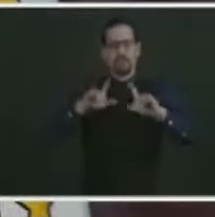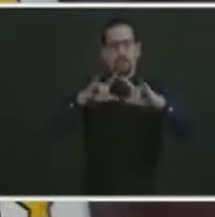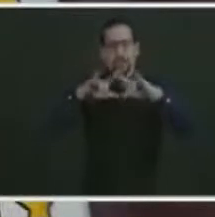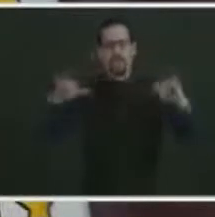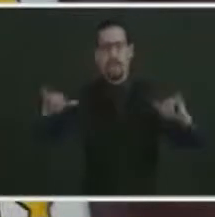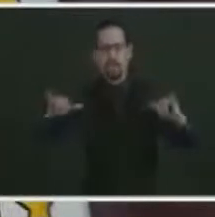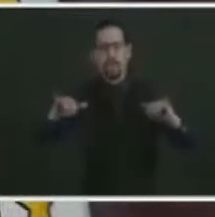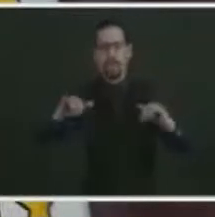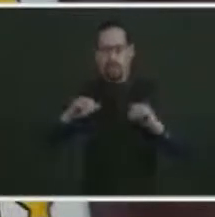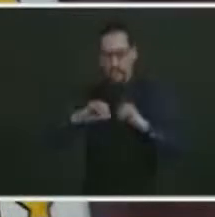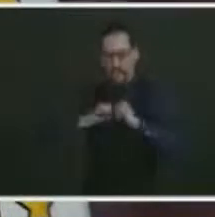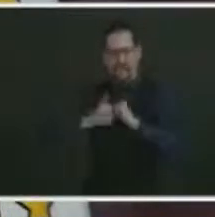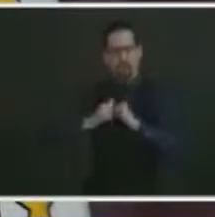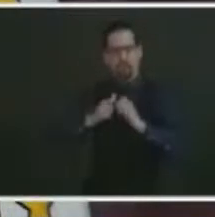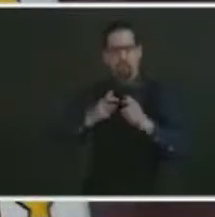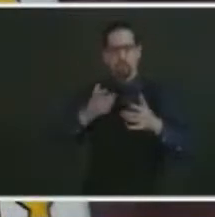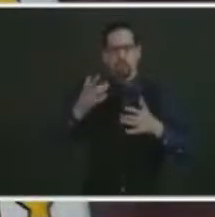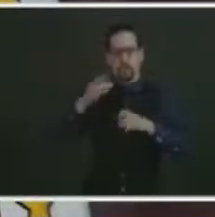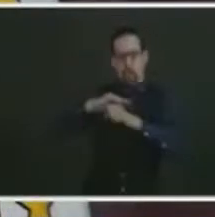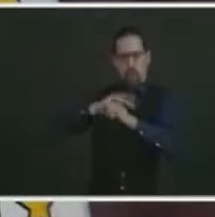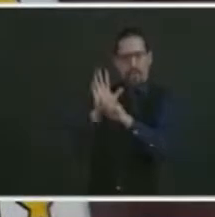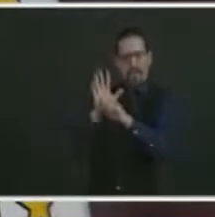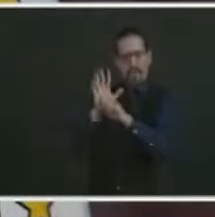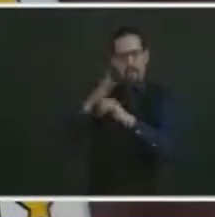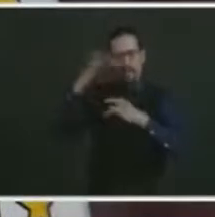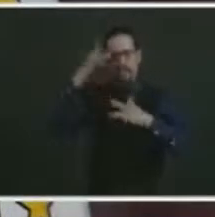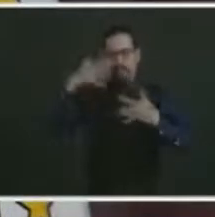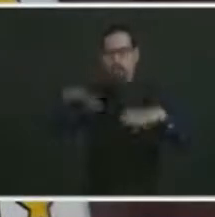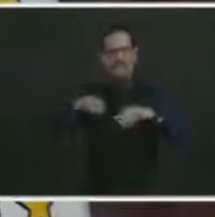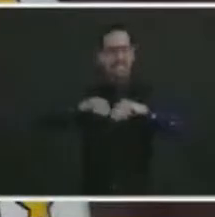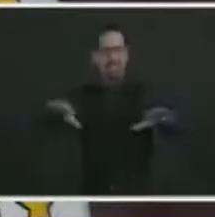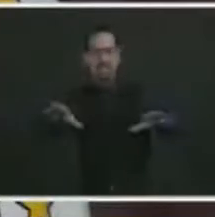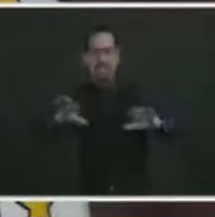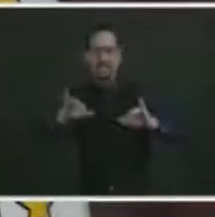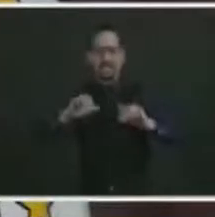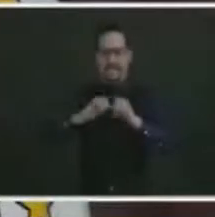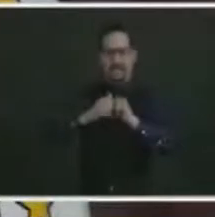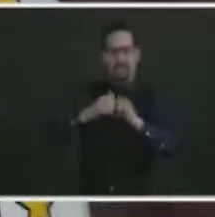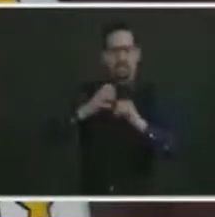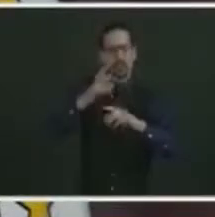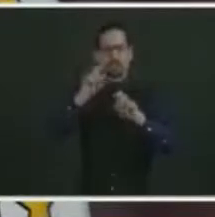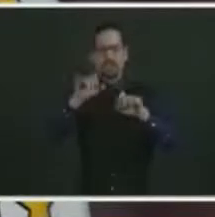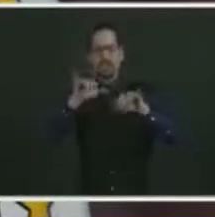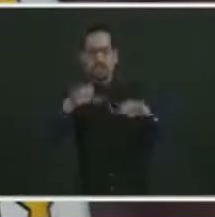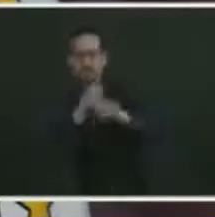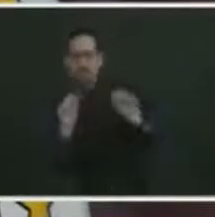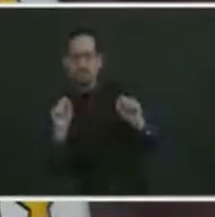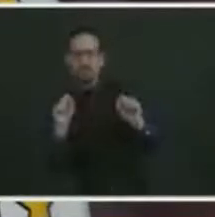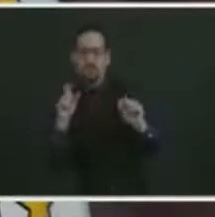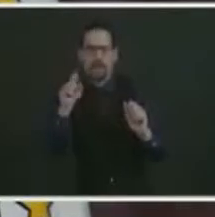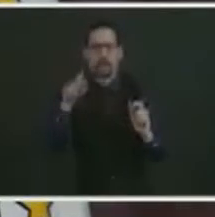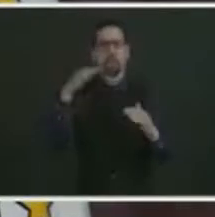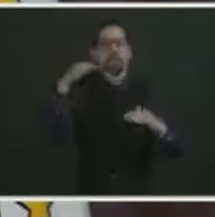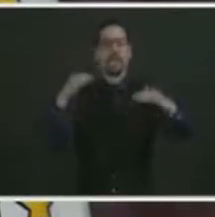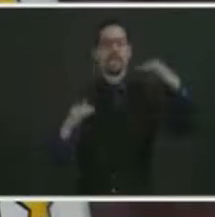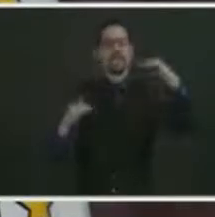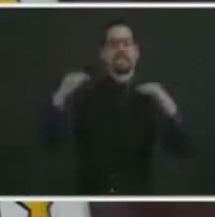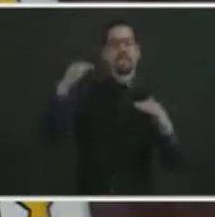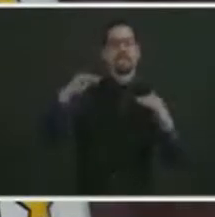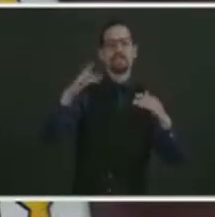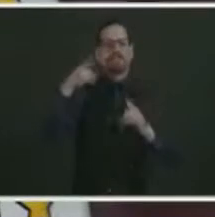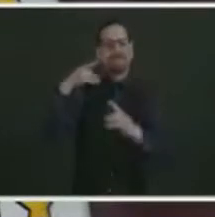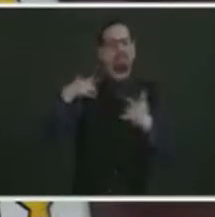also do our best to keep everybody safe and prevent an outbreak. So the following are some things that we're doing and will be